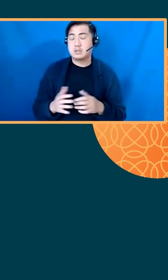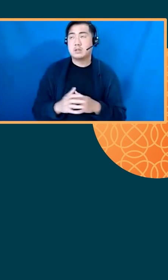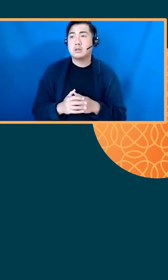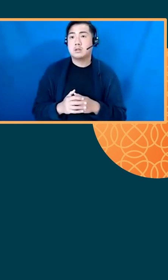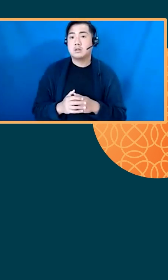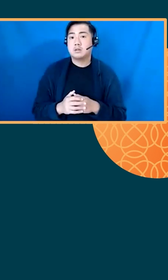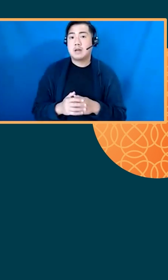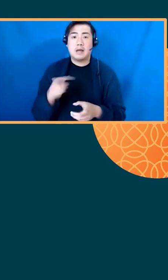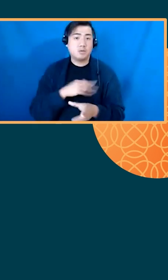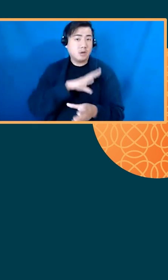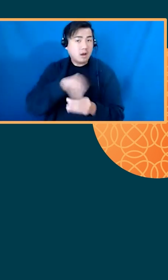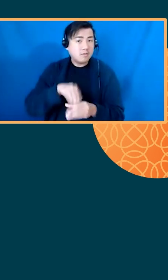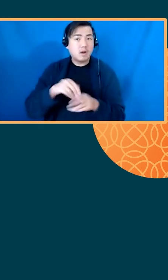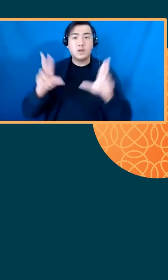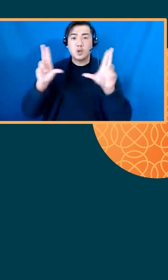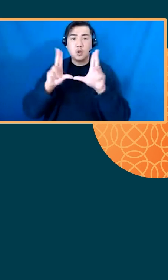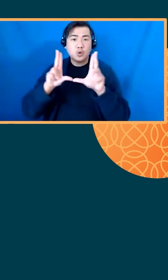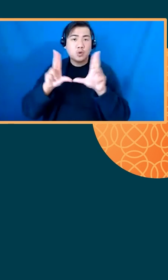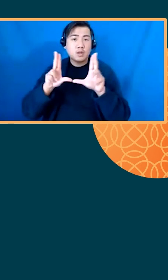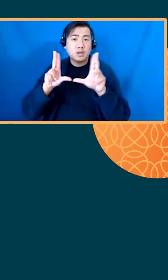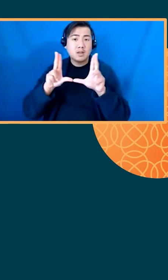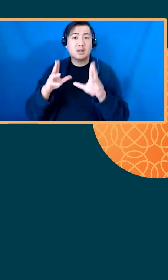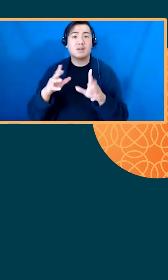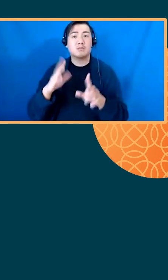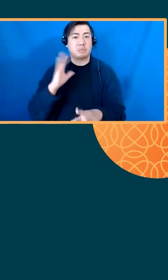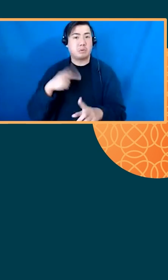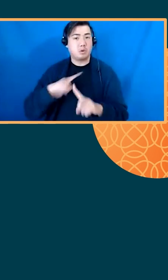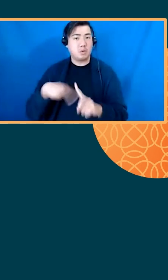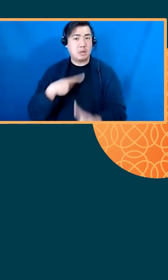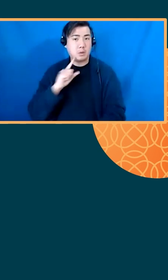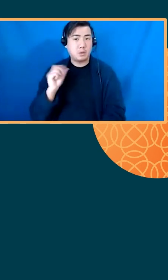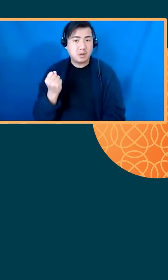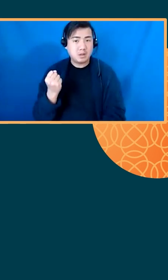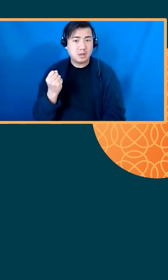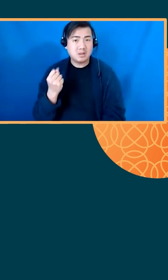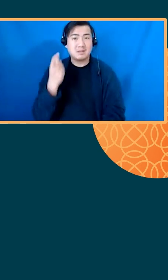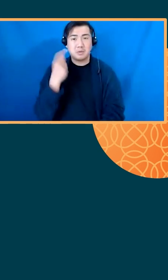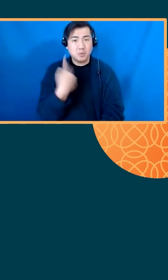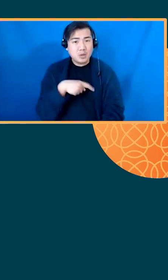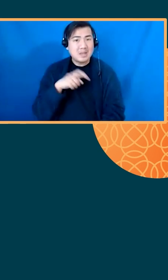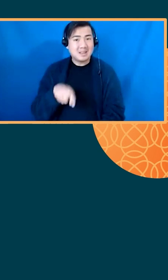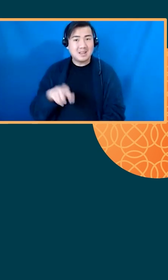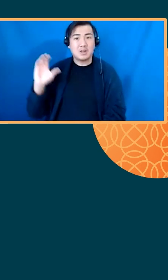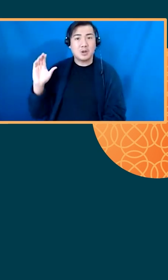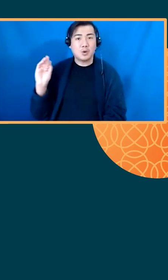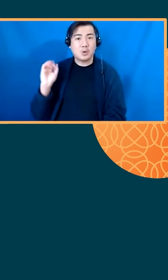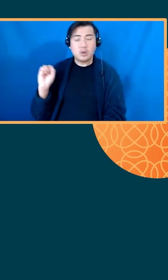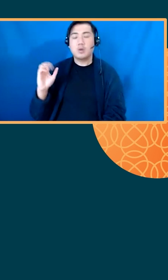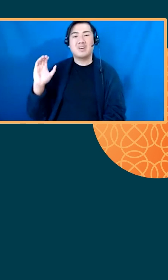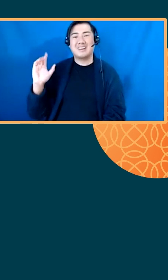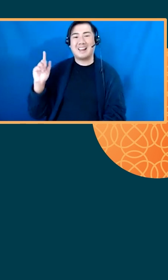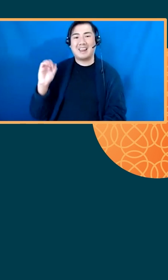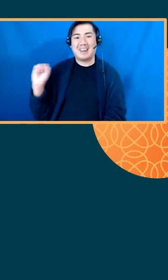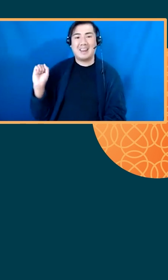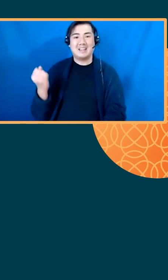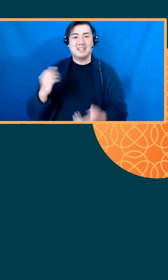sat through union negotiations in my 20s is we need class solidarity. We need class solidarity. Like those